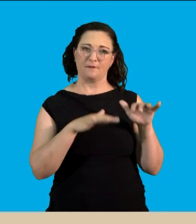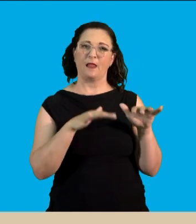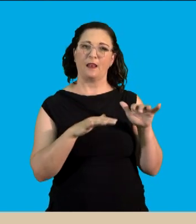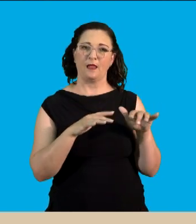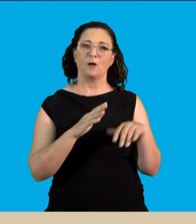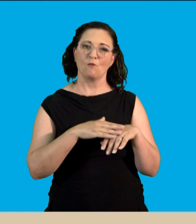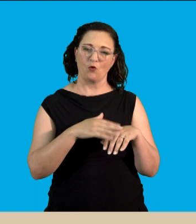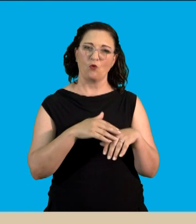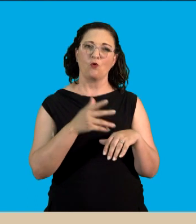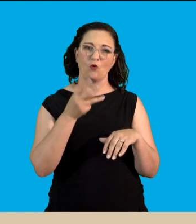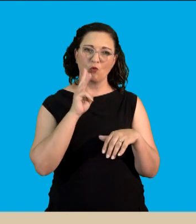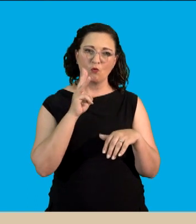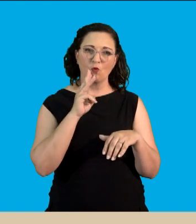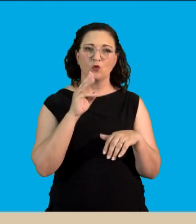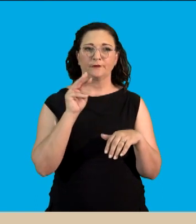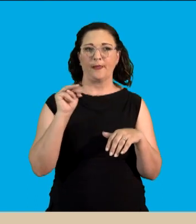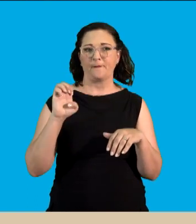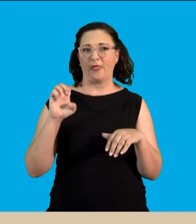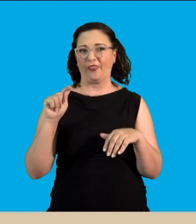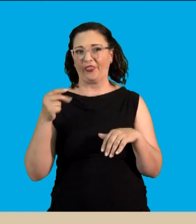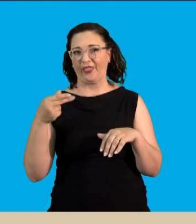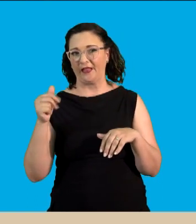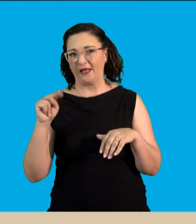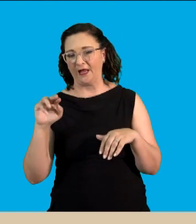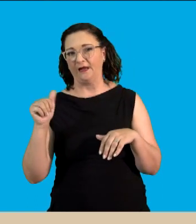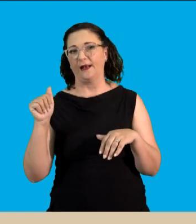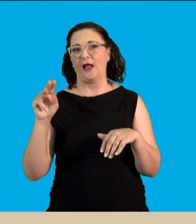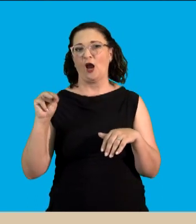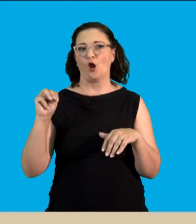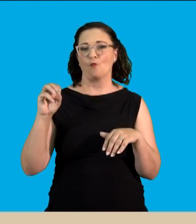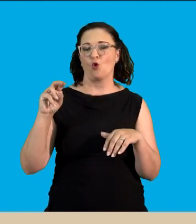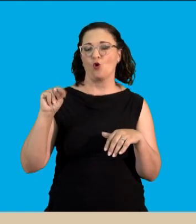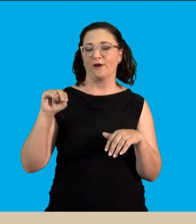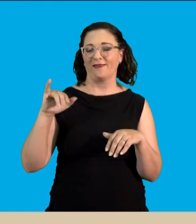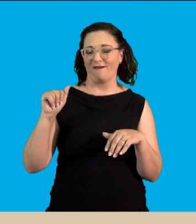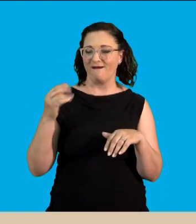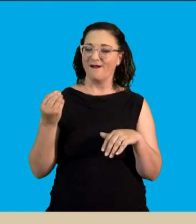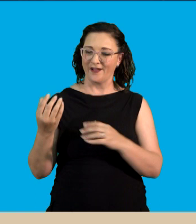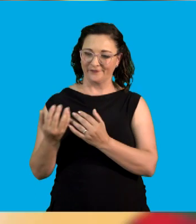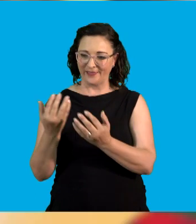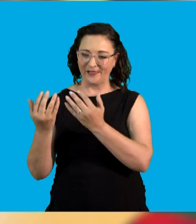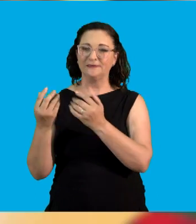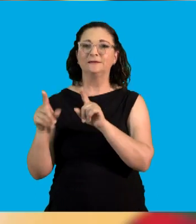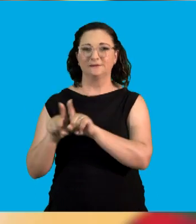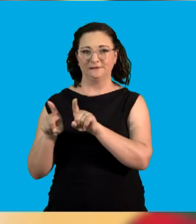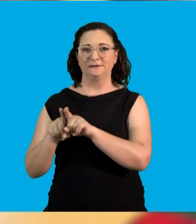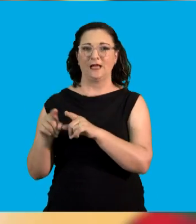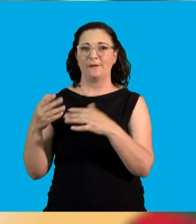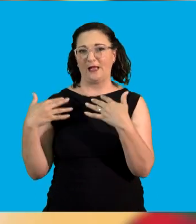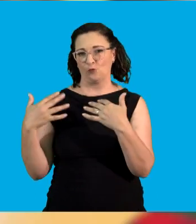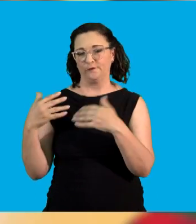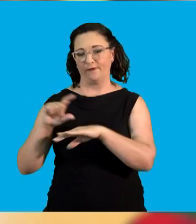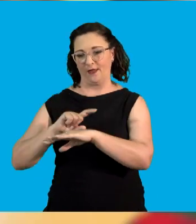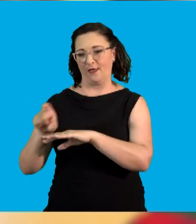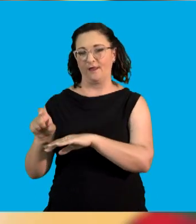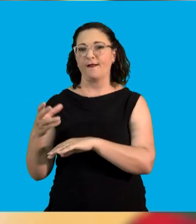hydrogen, helium. It contains more water, methane, and ammonia than other gas giants. It also has the same